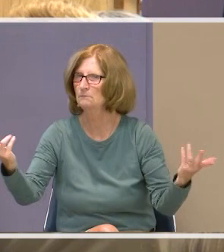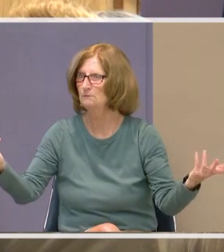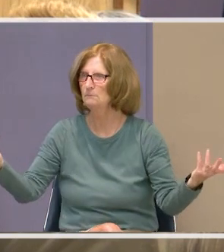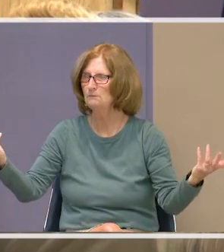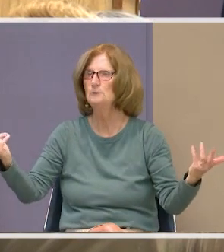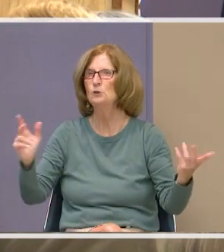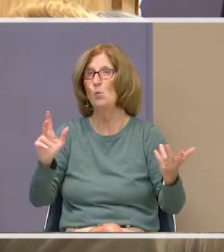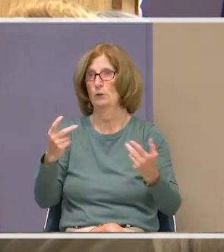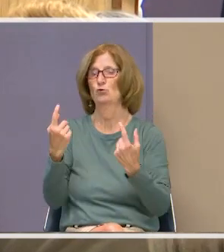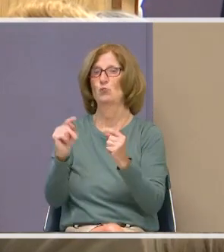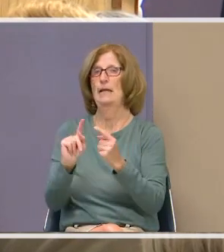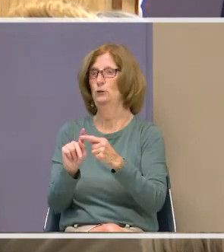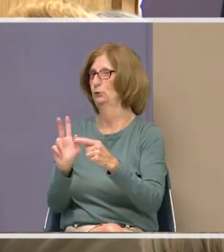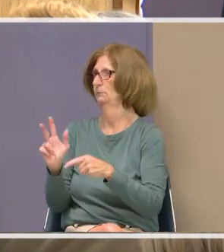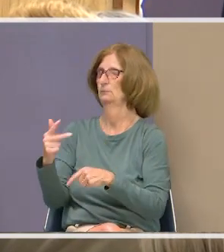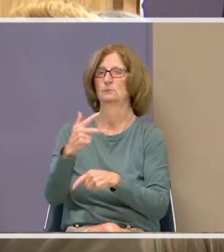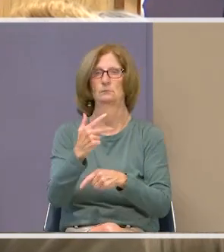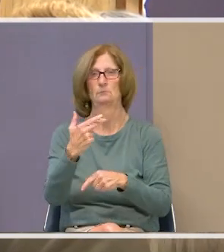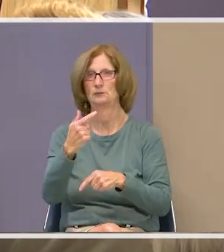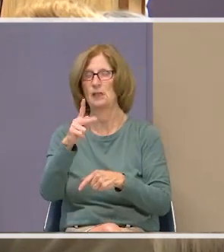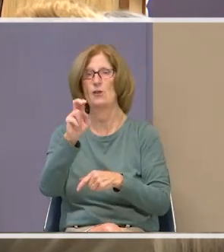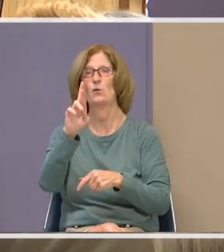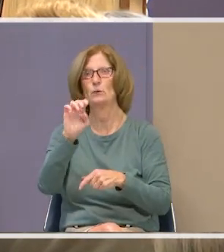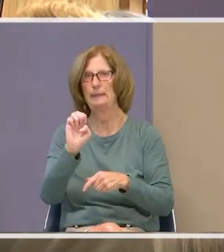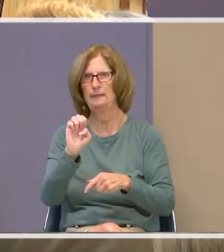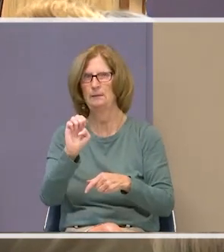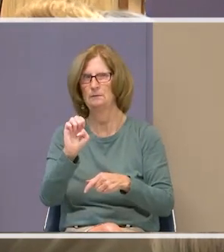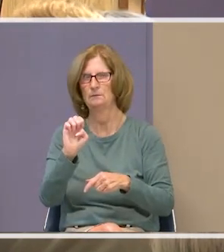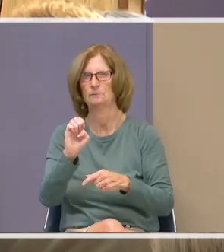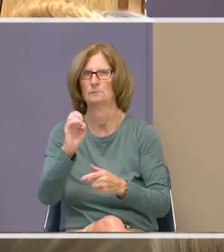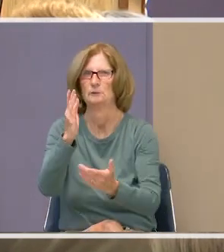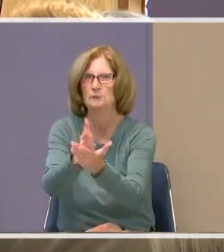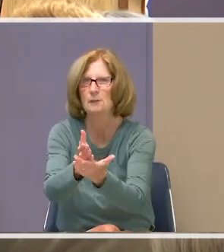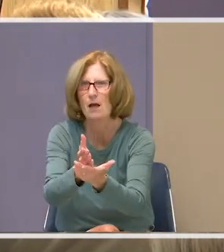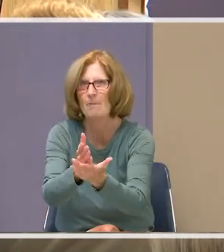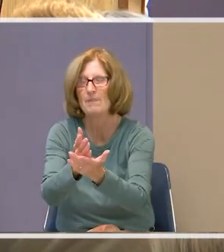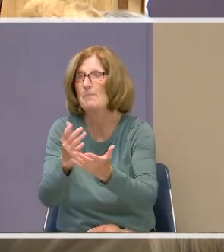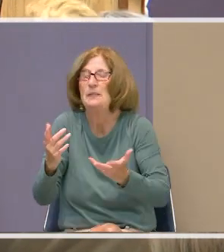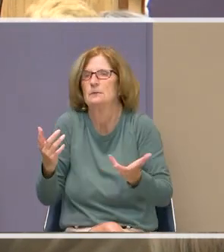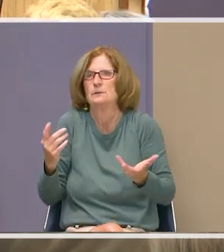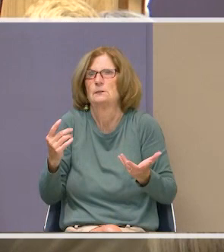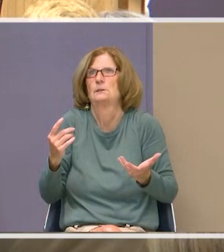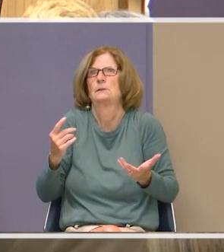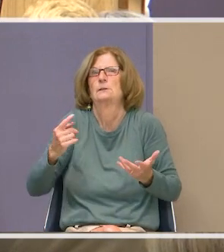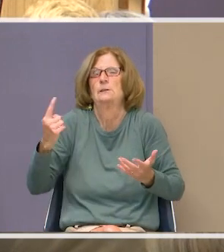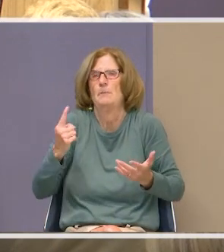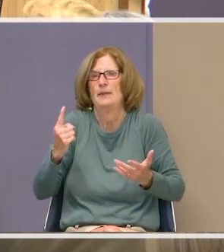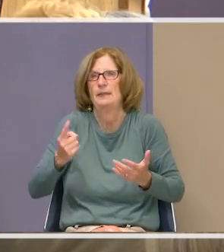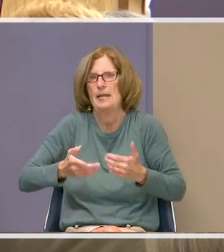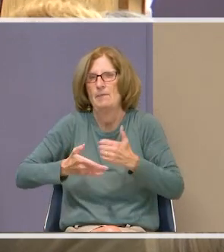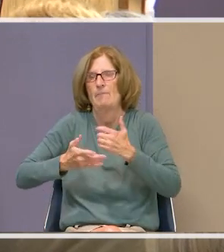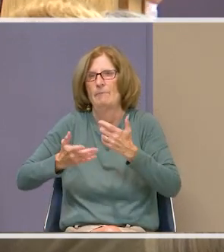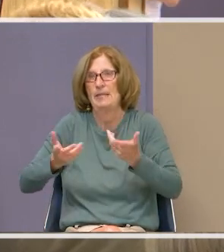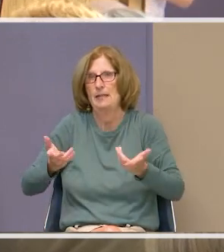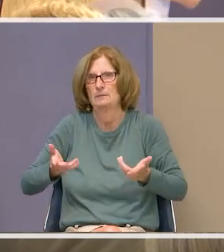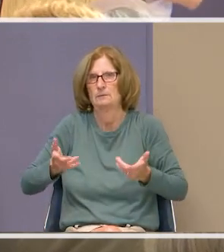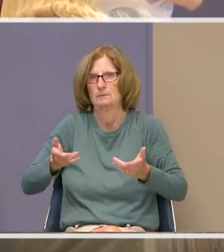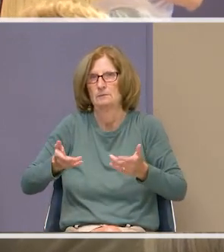onto Guthrie, like a stop sign at Guthrie, something that gets me able to go home.